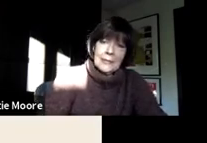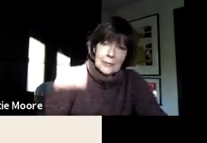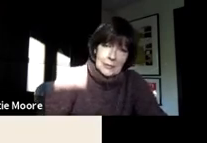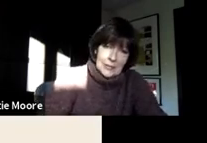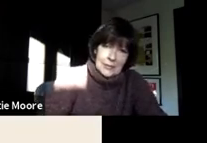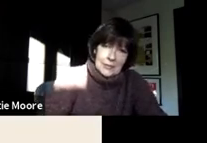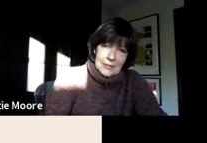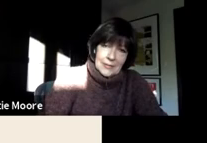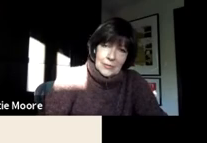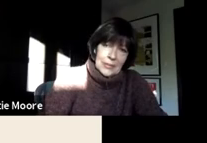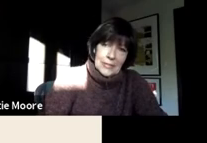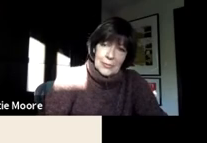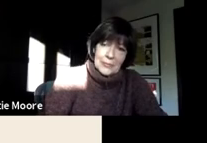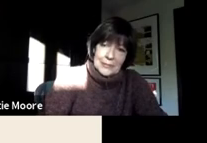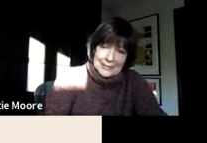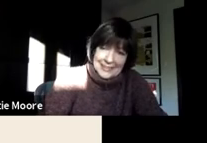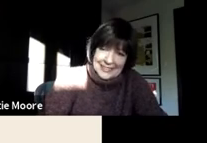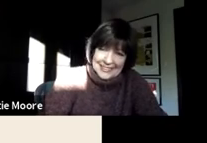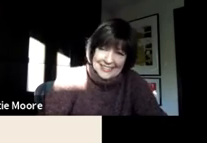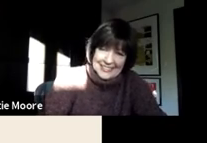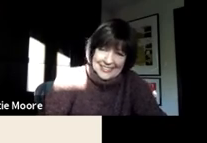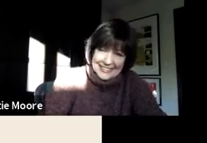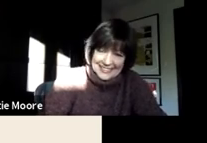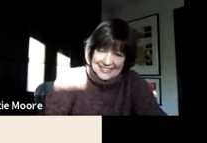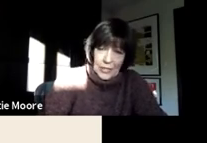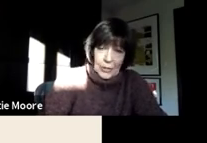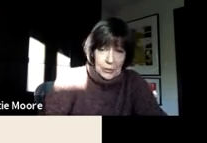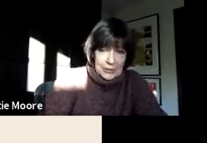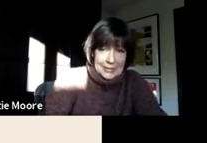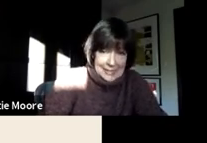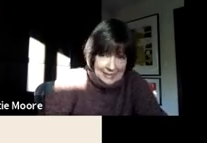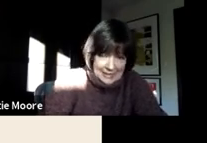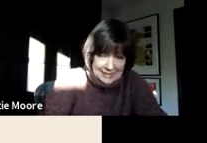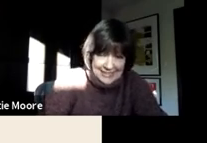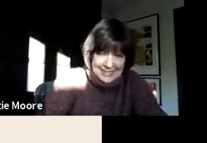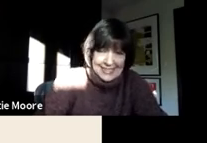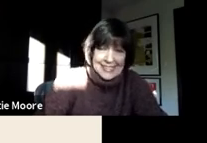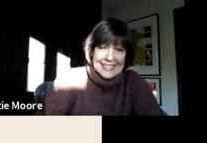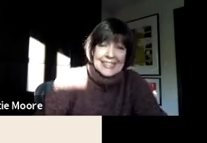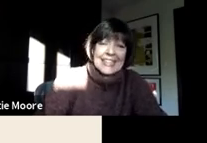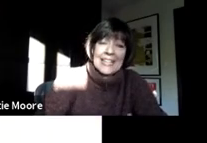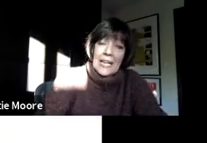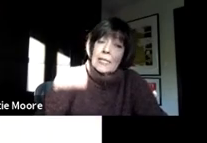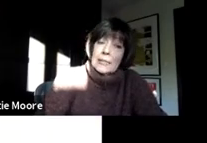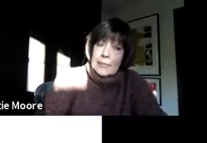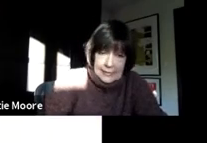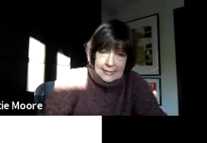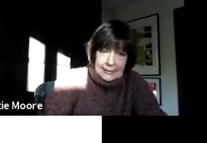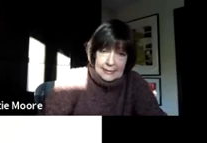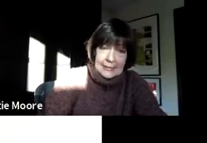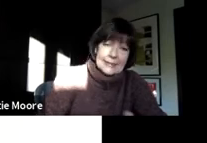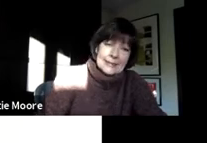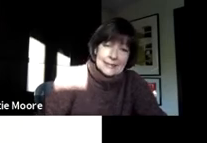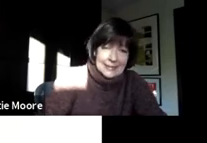1969, 1994, and hello, 2021. No, you're not seeing things. 1969,